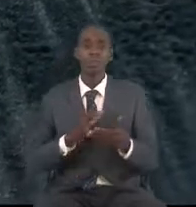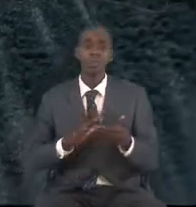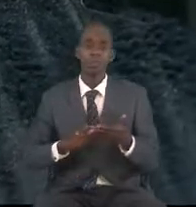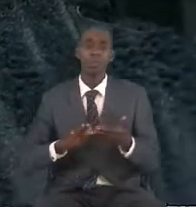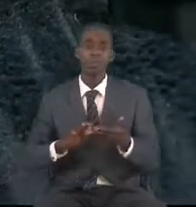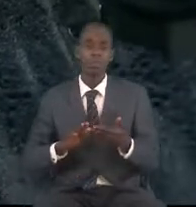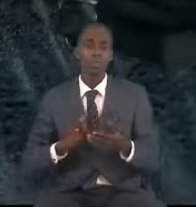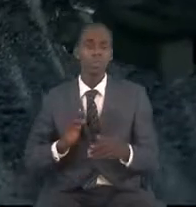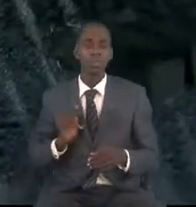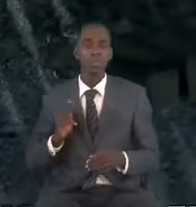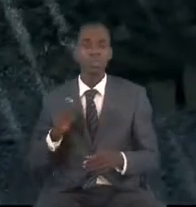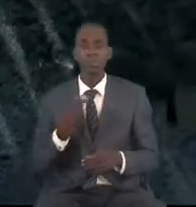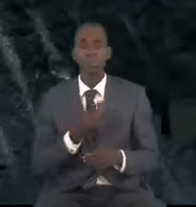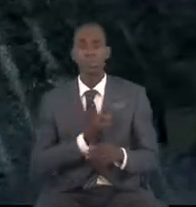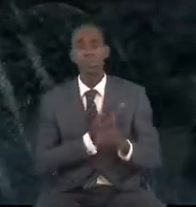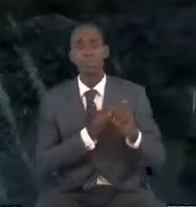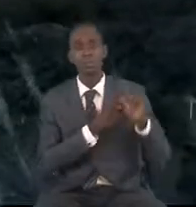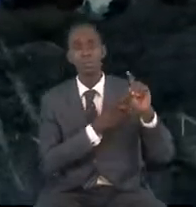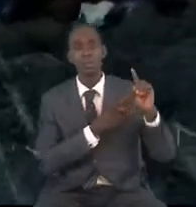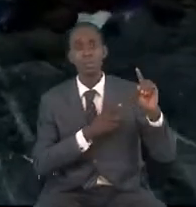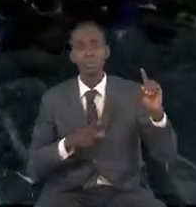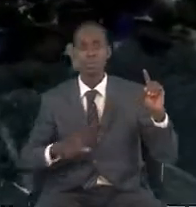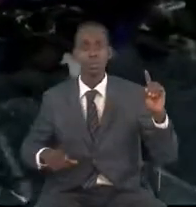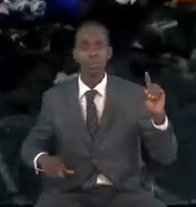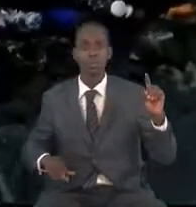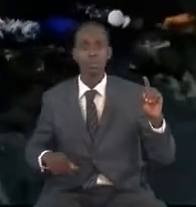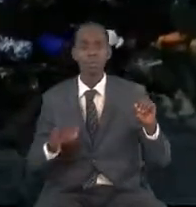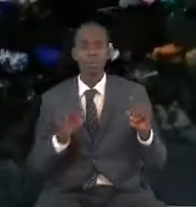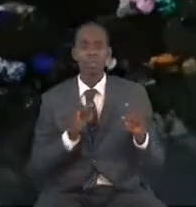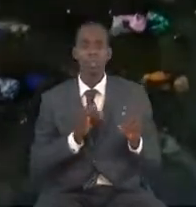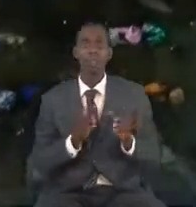Forgive us, Lord. I ask you, Lord.